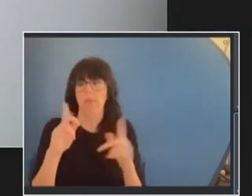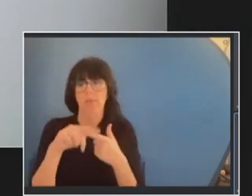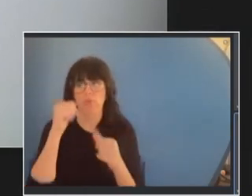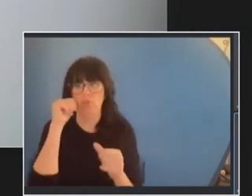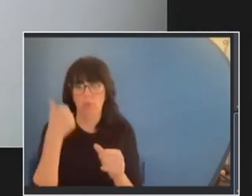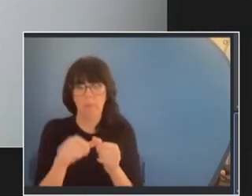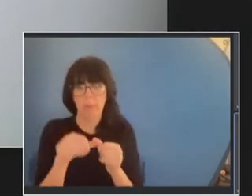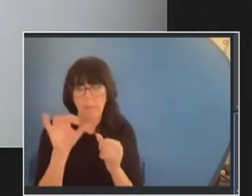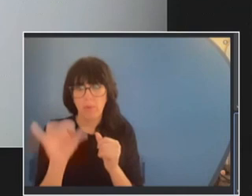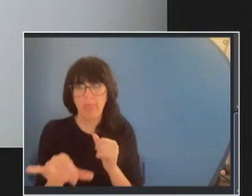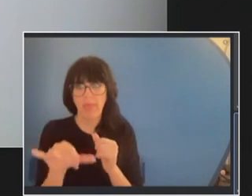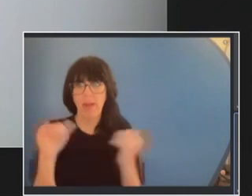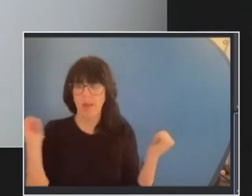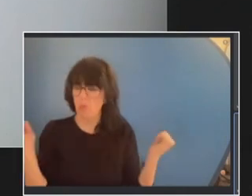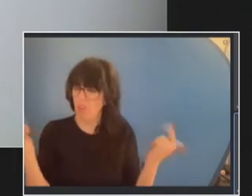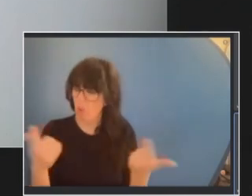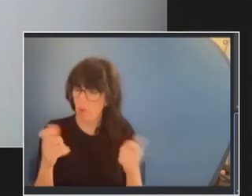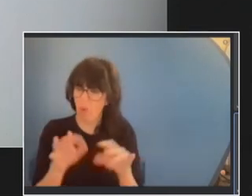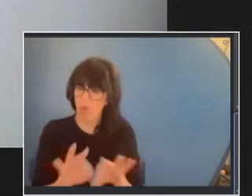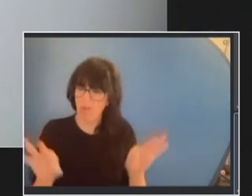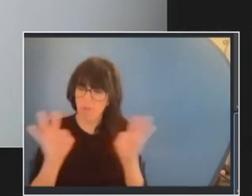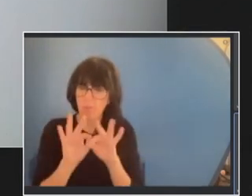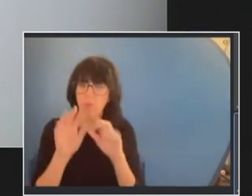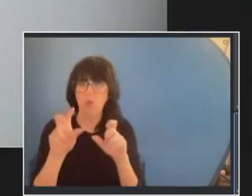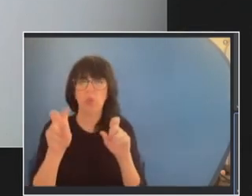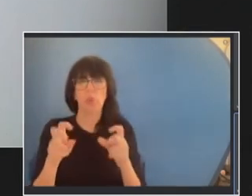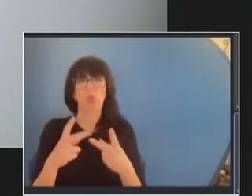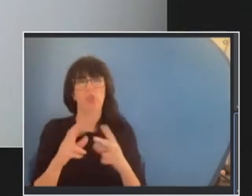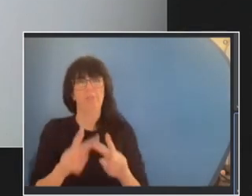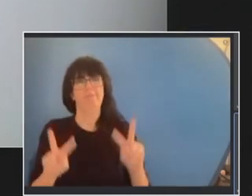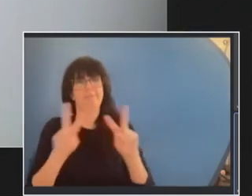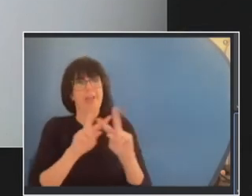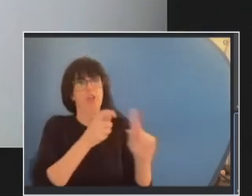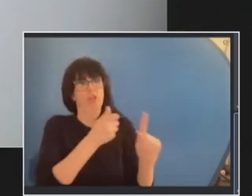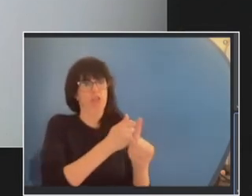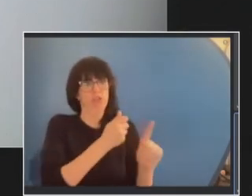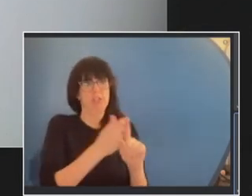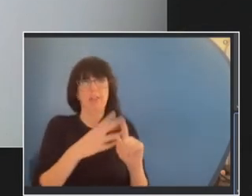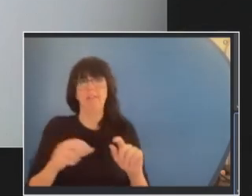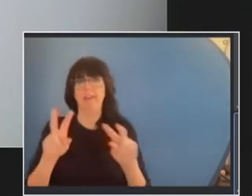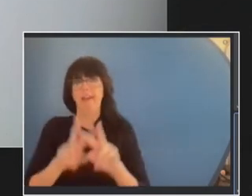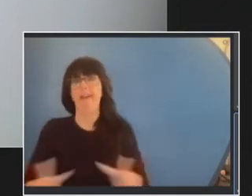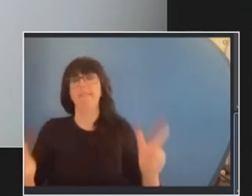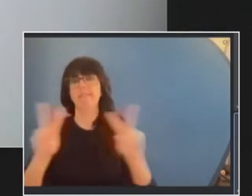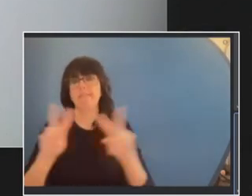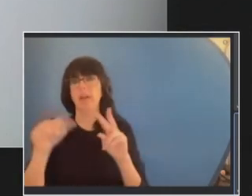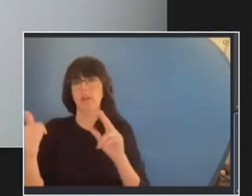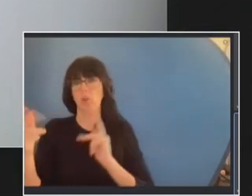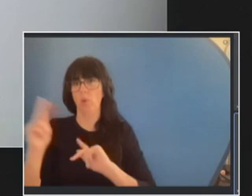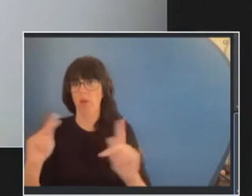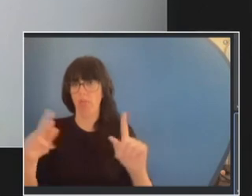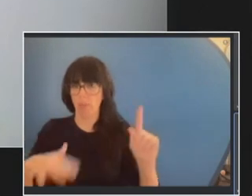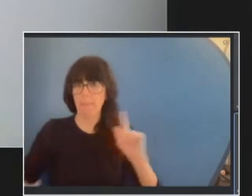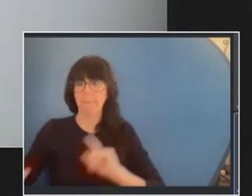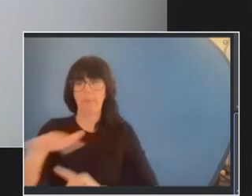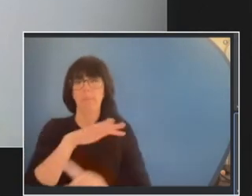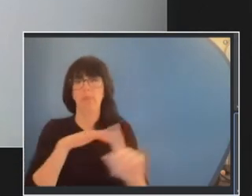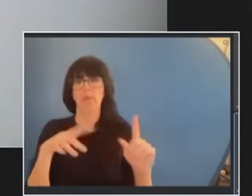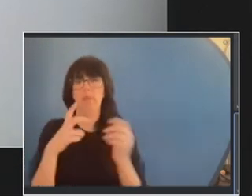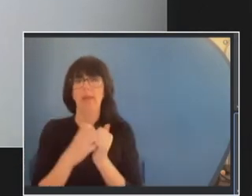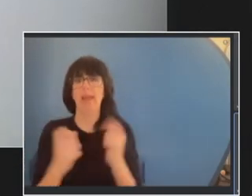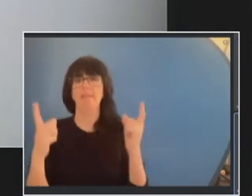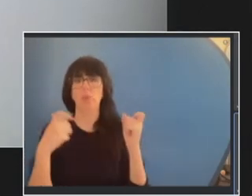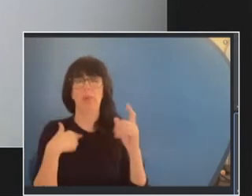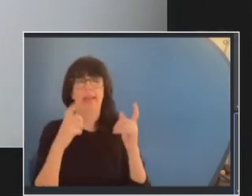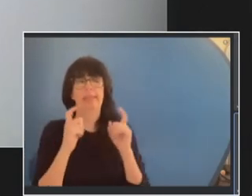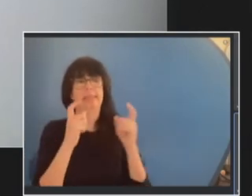that we all have value. You should value yourself, but also value other people, because we all have gifts and